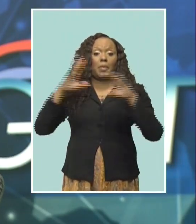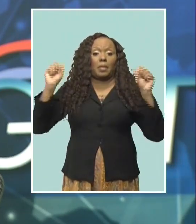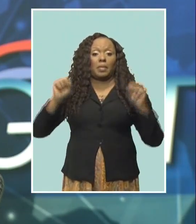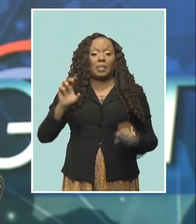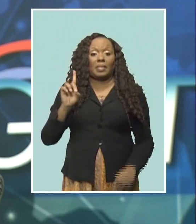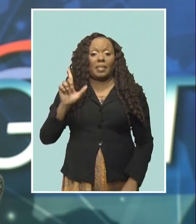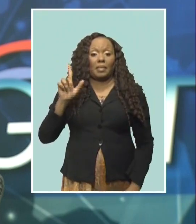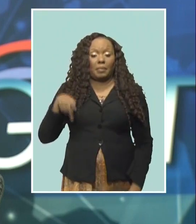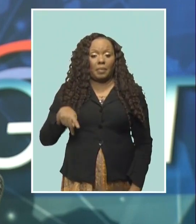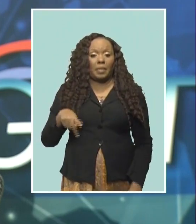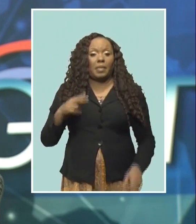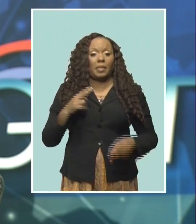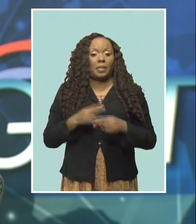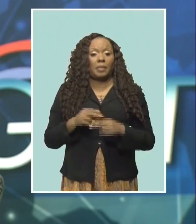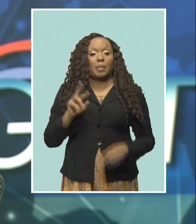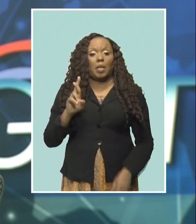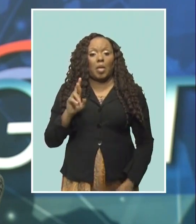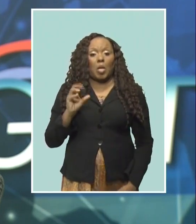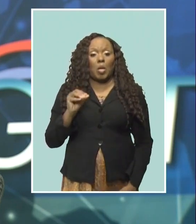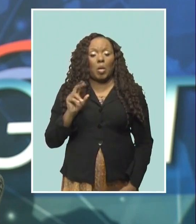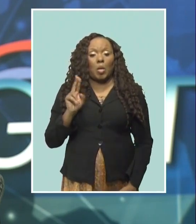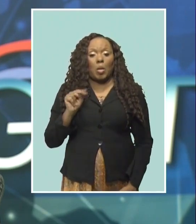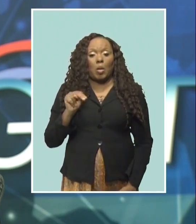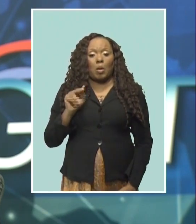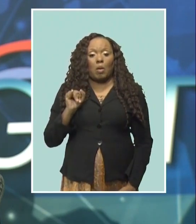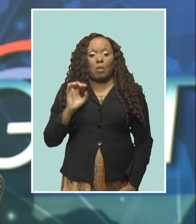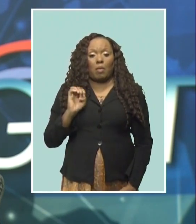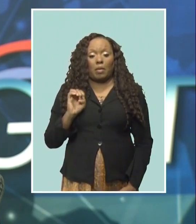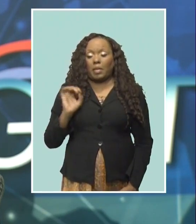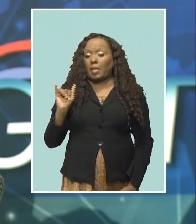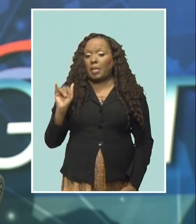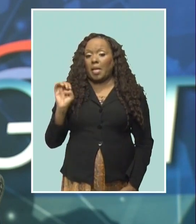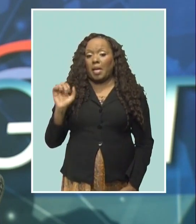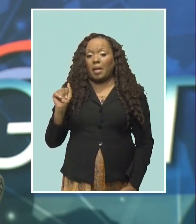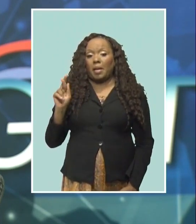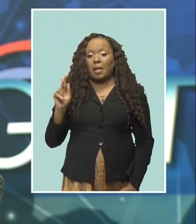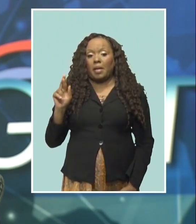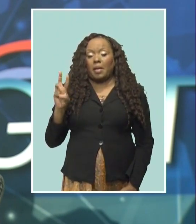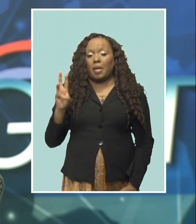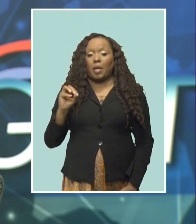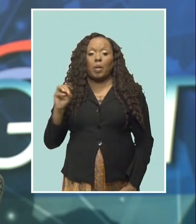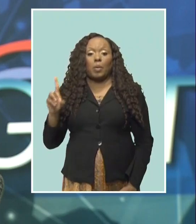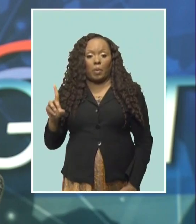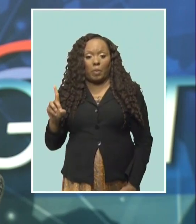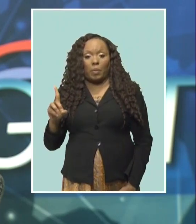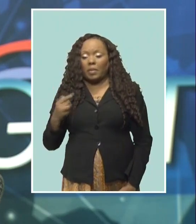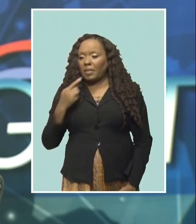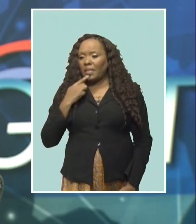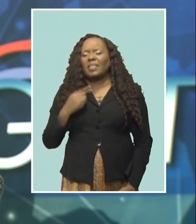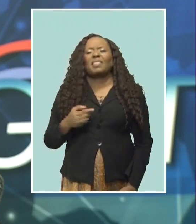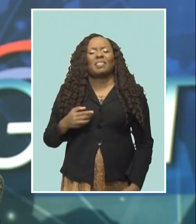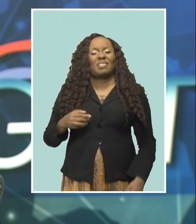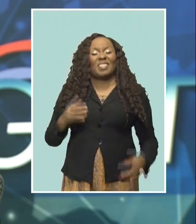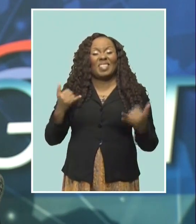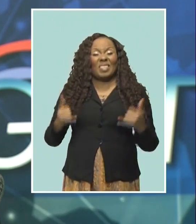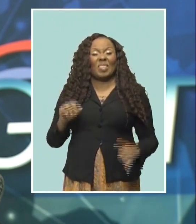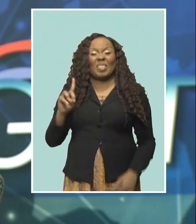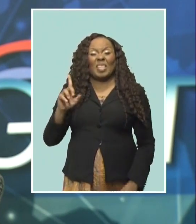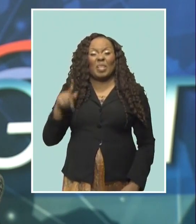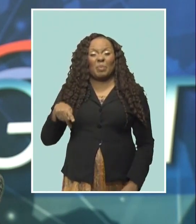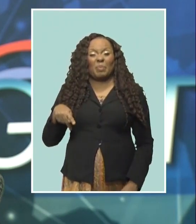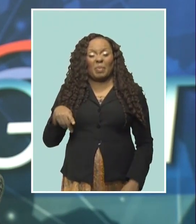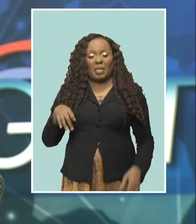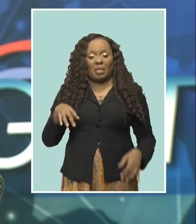Ron Yearwood, believes the party has lost its soul. He made the charge recently during an interview with the CBC. When asked